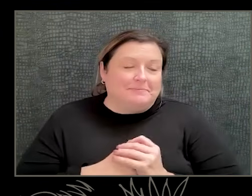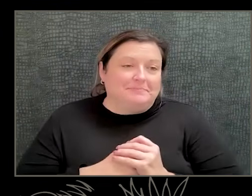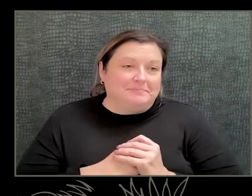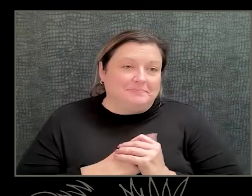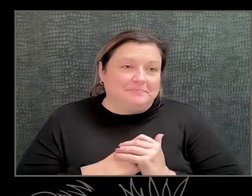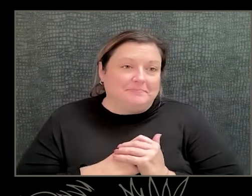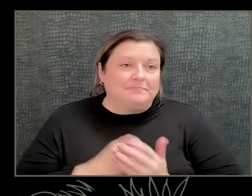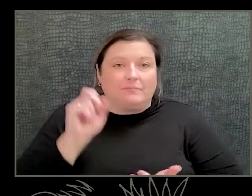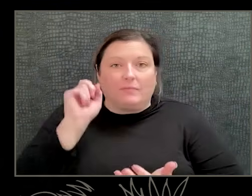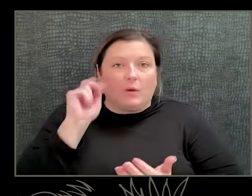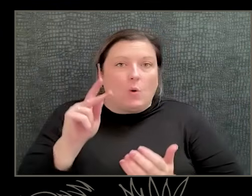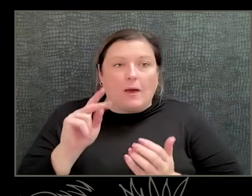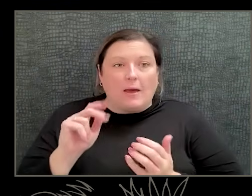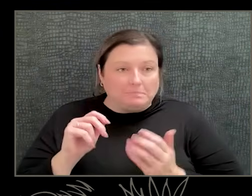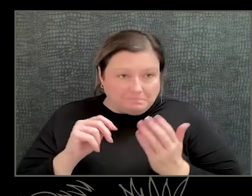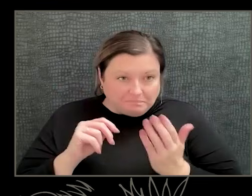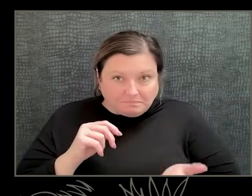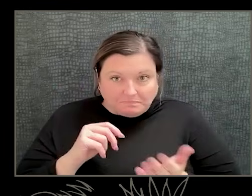Okay.